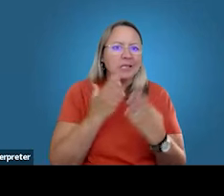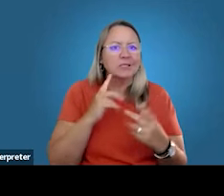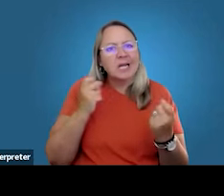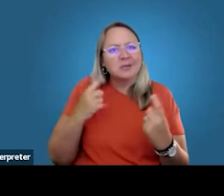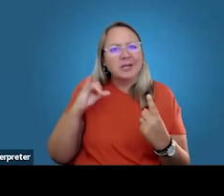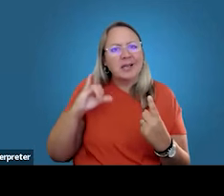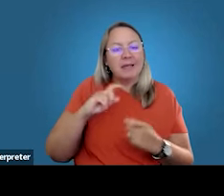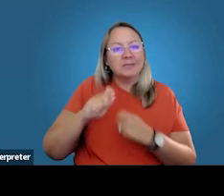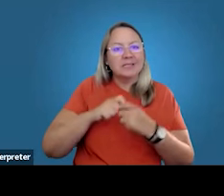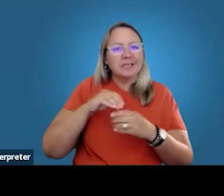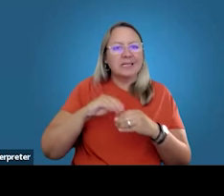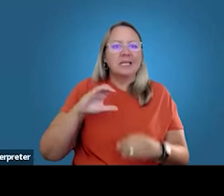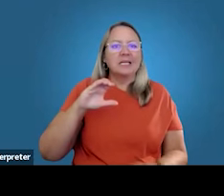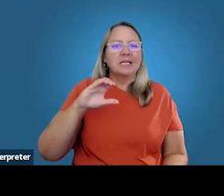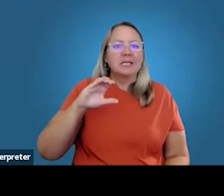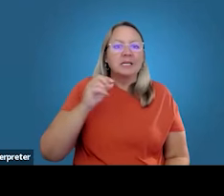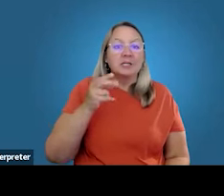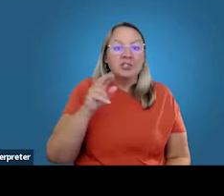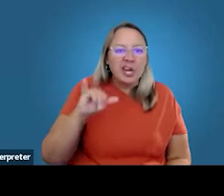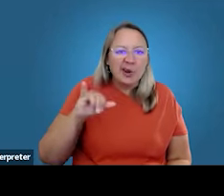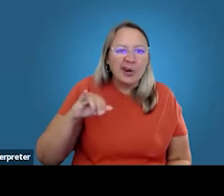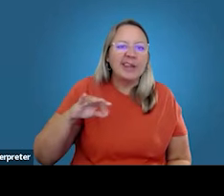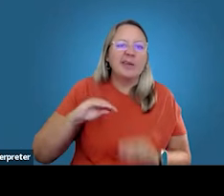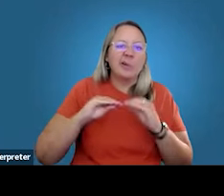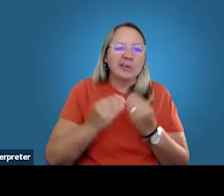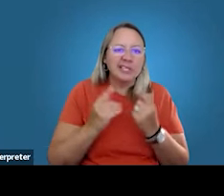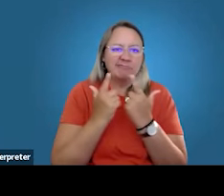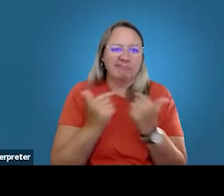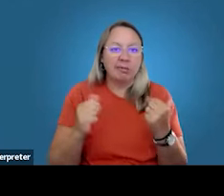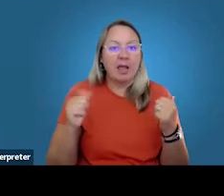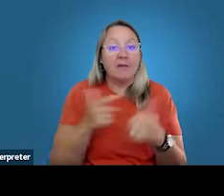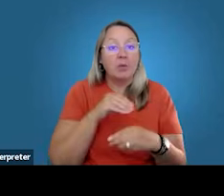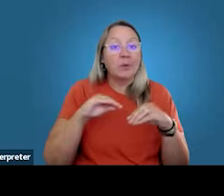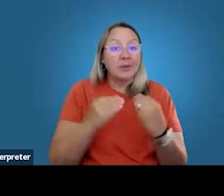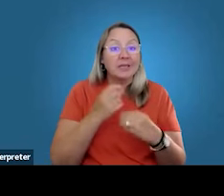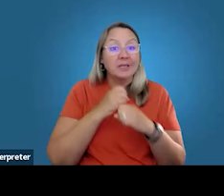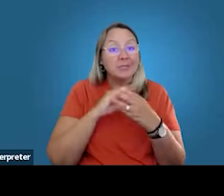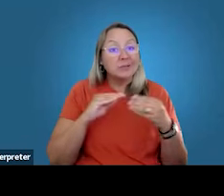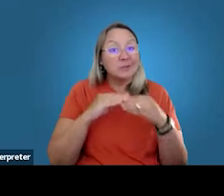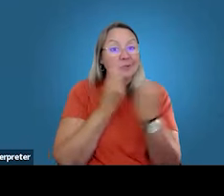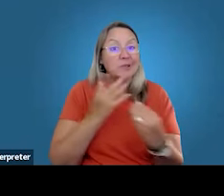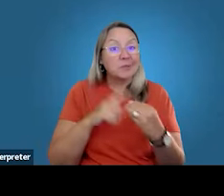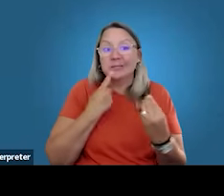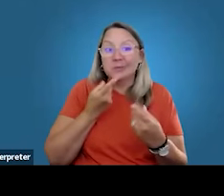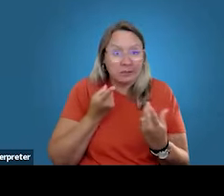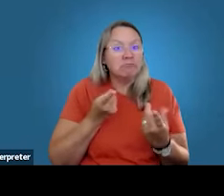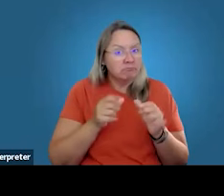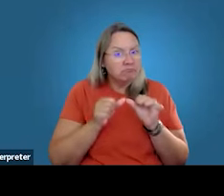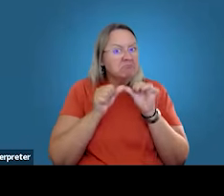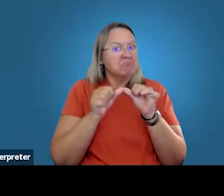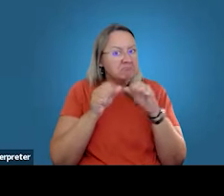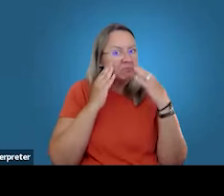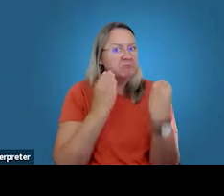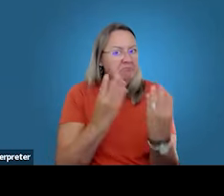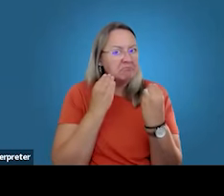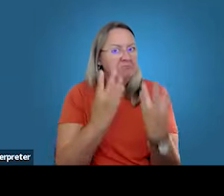that particularly in charities and not-for-profits, actually everyone in the organisation needs to be a storyteller, because we're constantly telling the